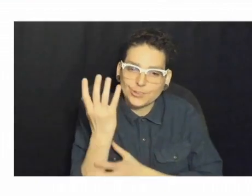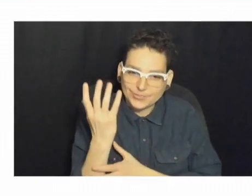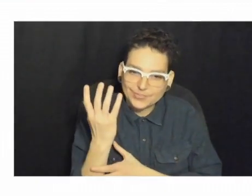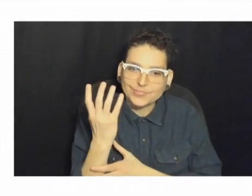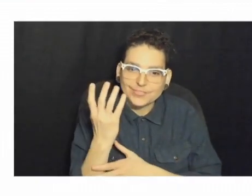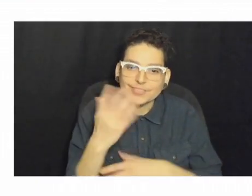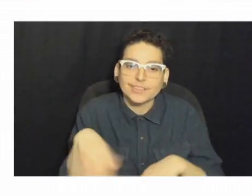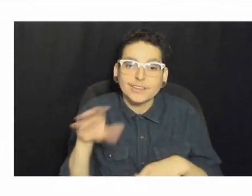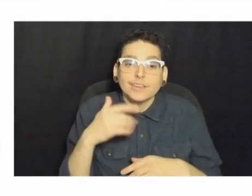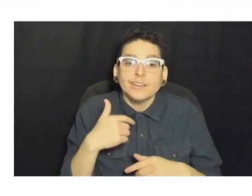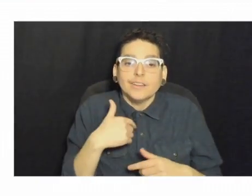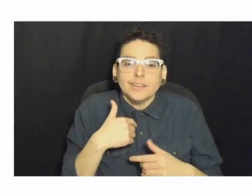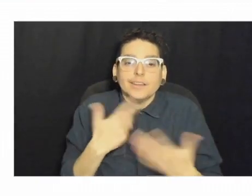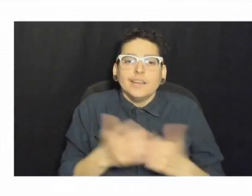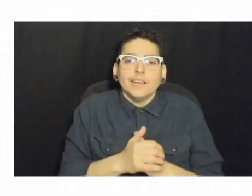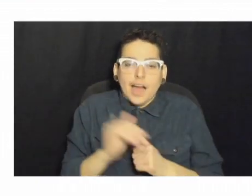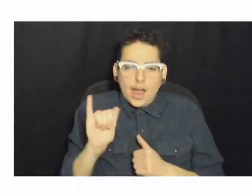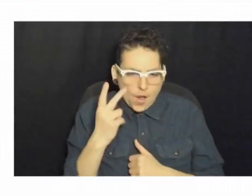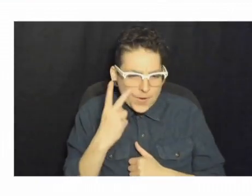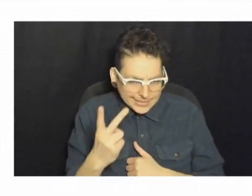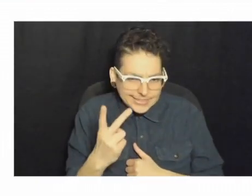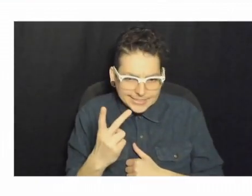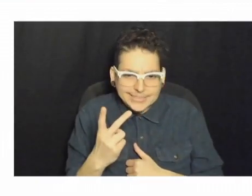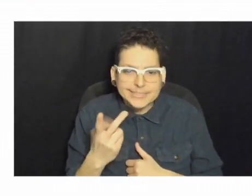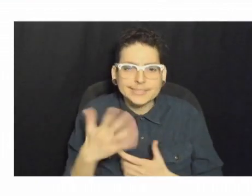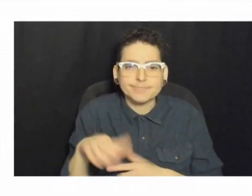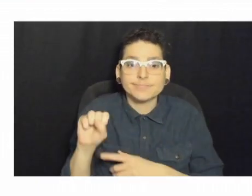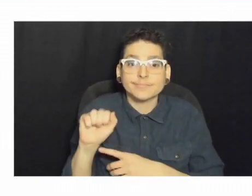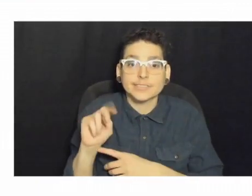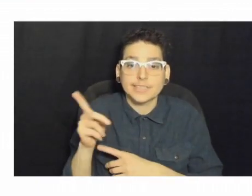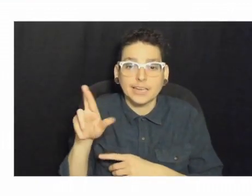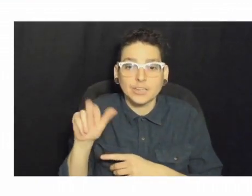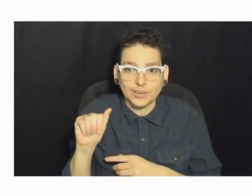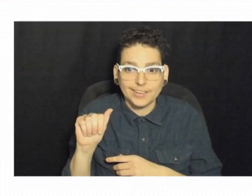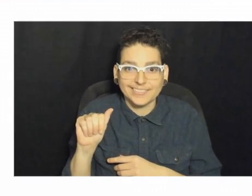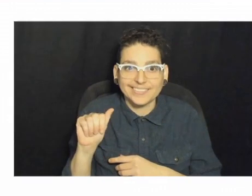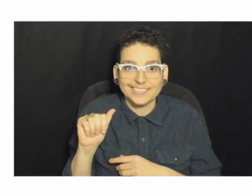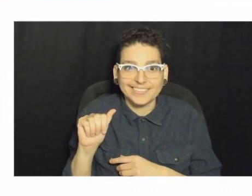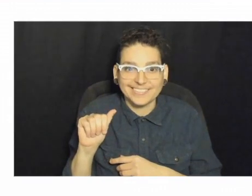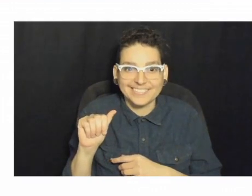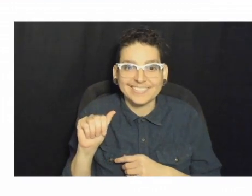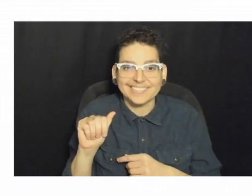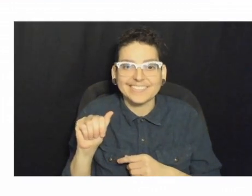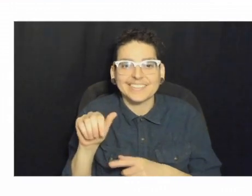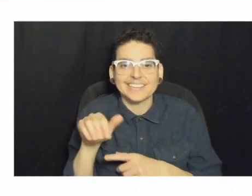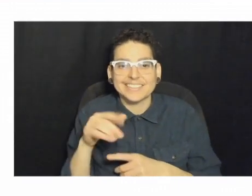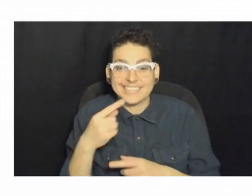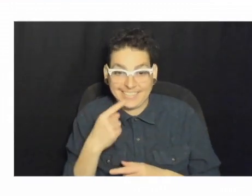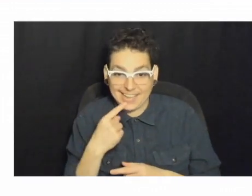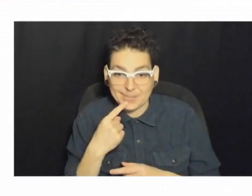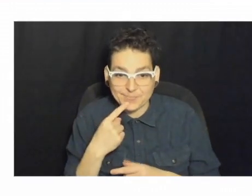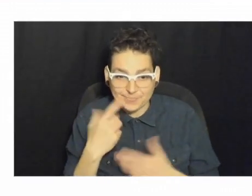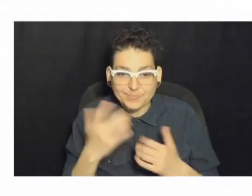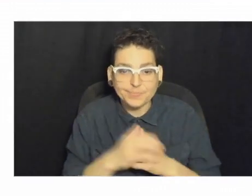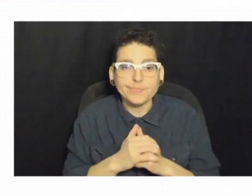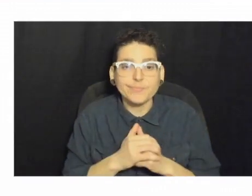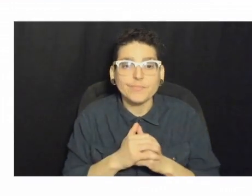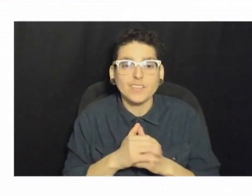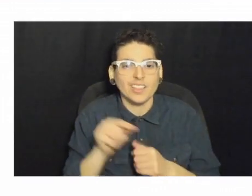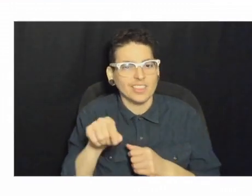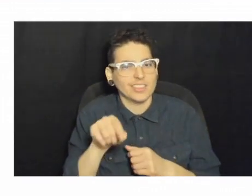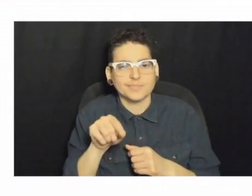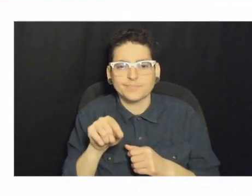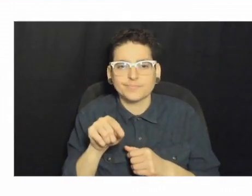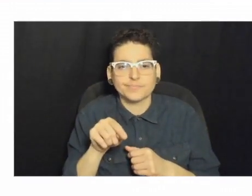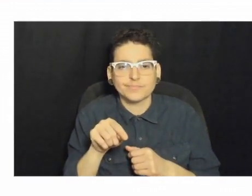as Sandra was just saying, that's a longitudinal project. That's not a just-in-time project.